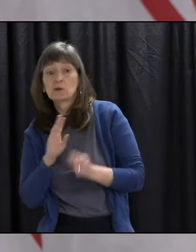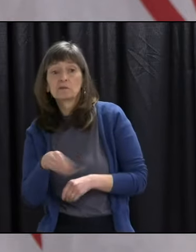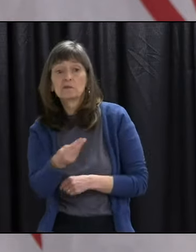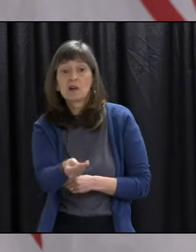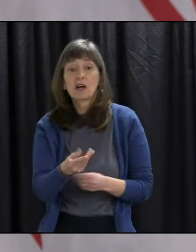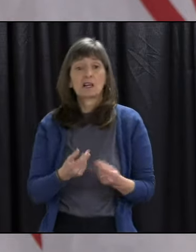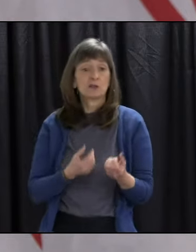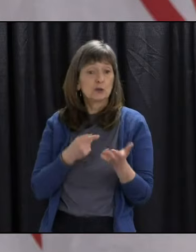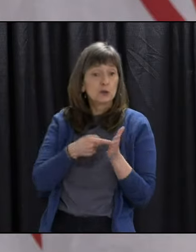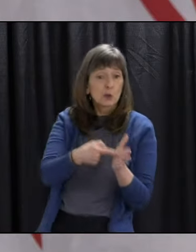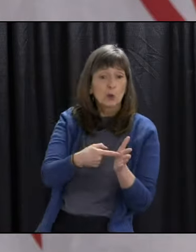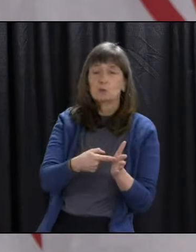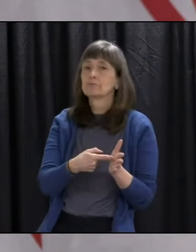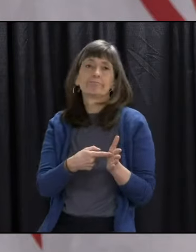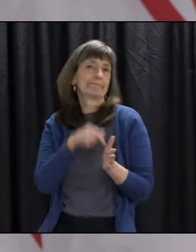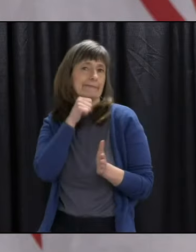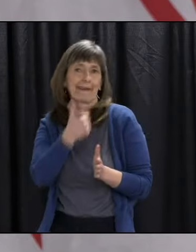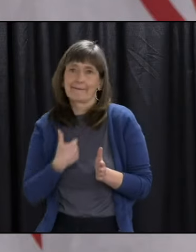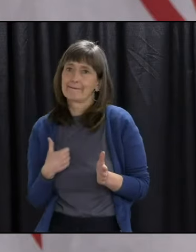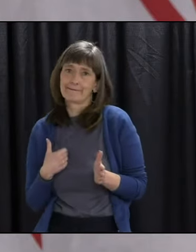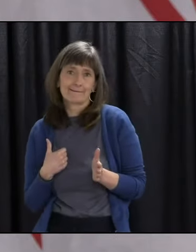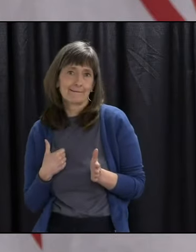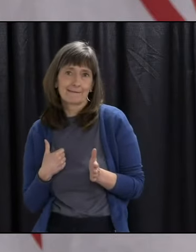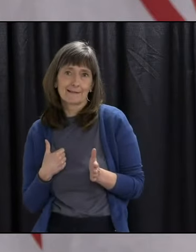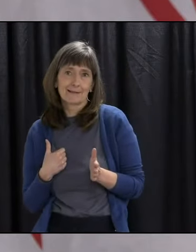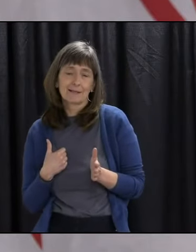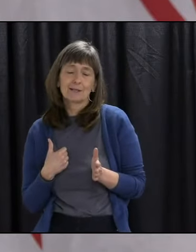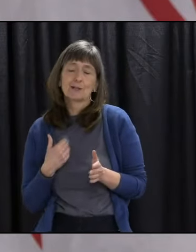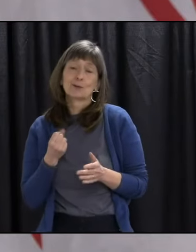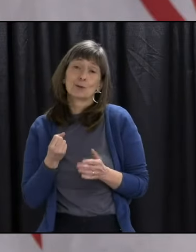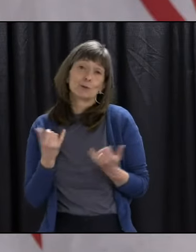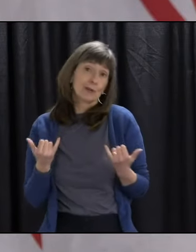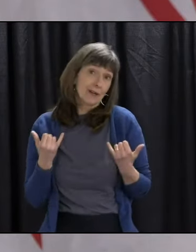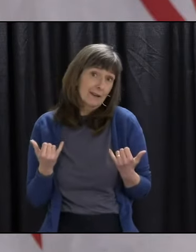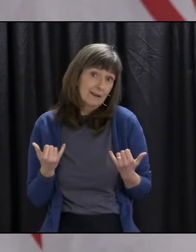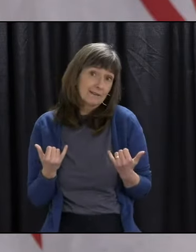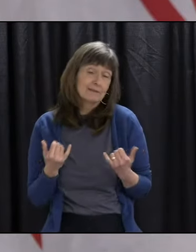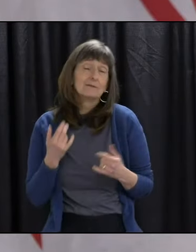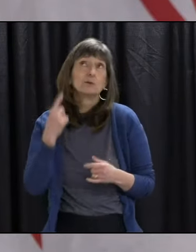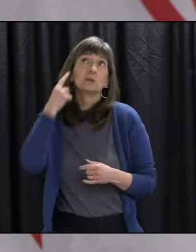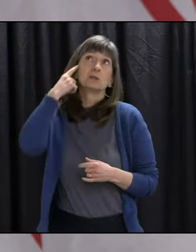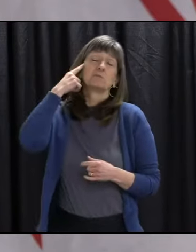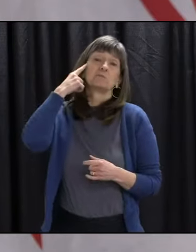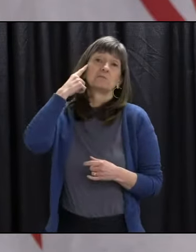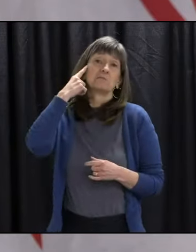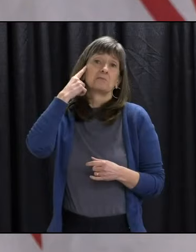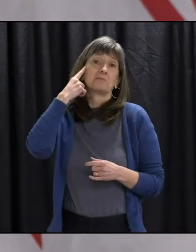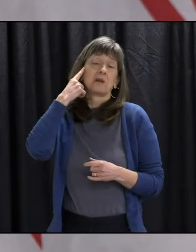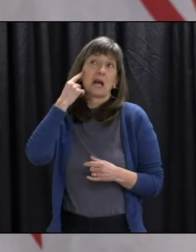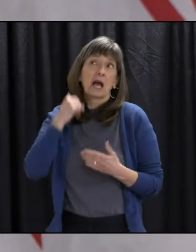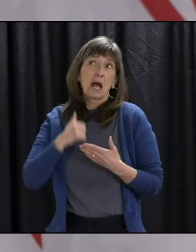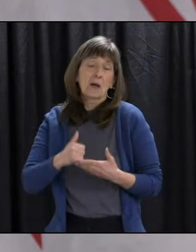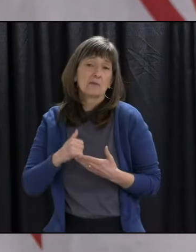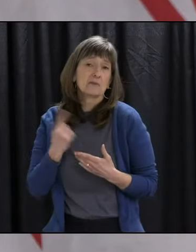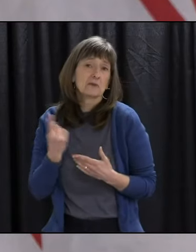on. So you know what would be really nice today is for them to hear a familiar